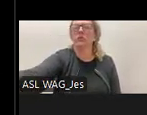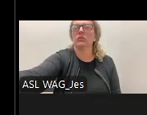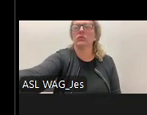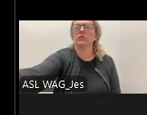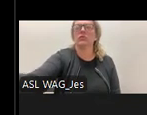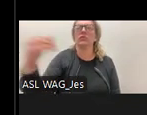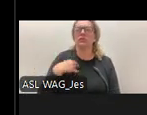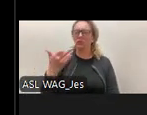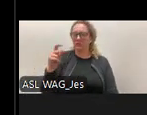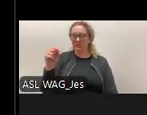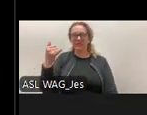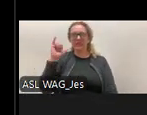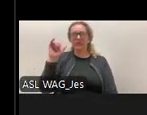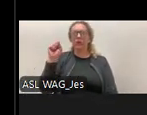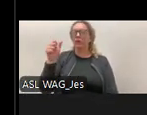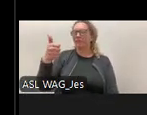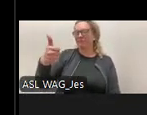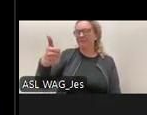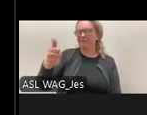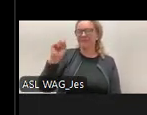can still hear. Amazing. Okay.